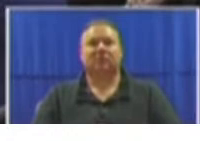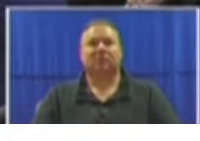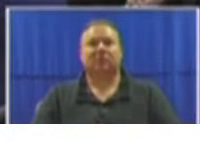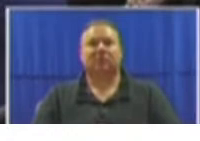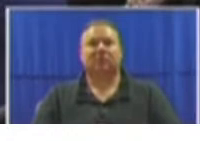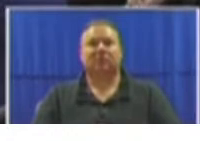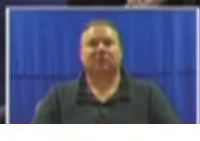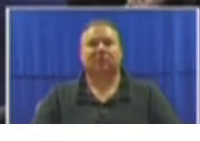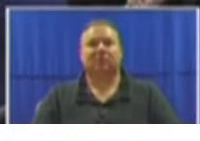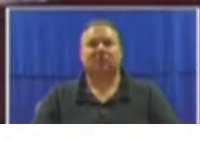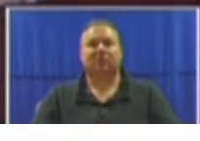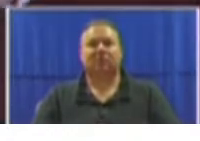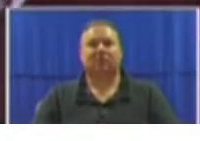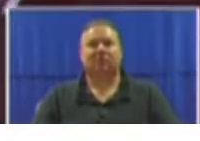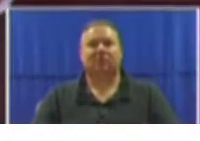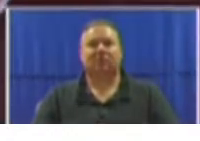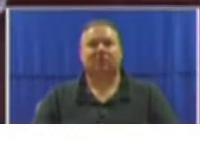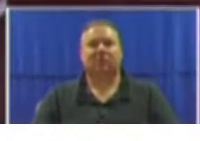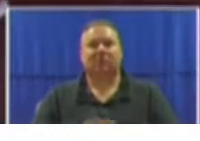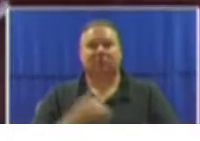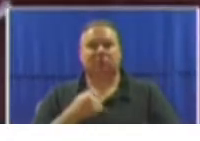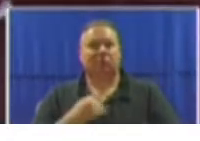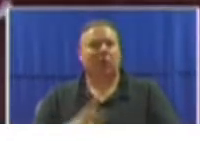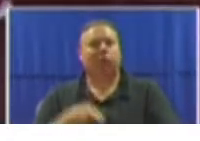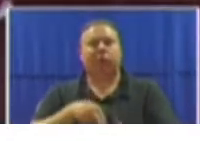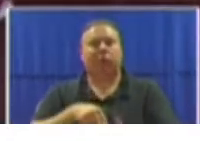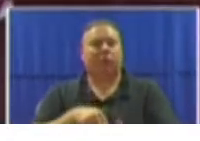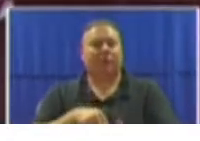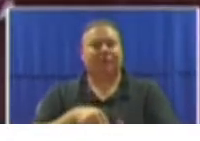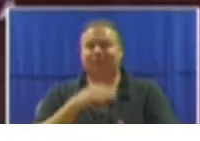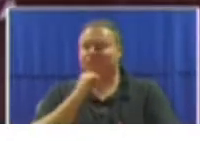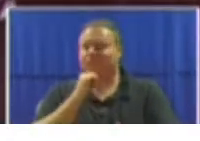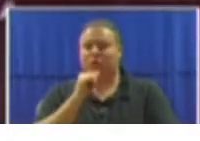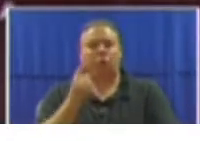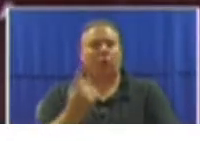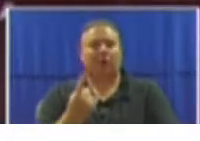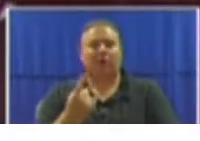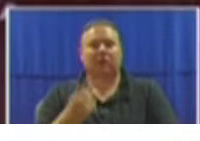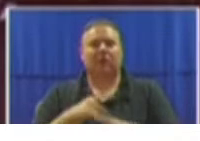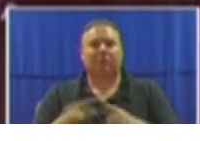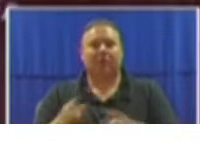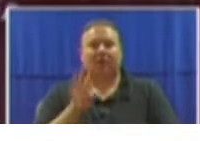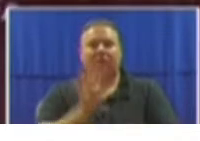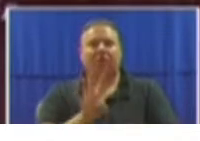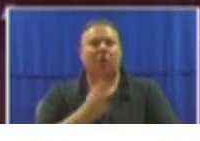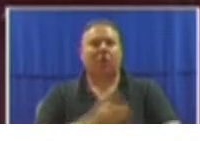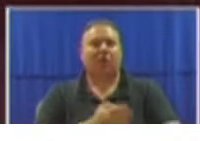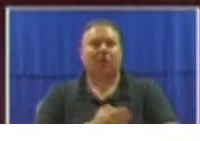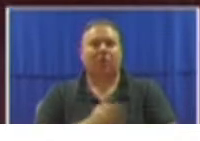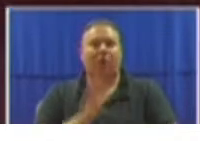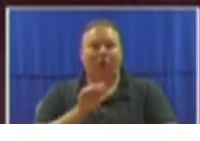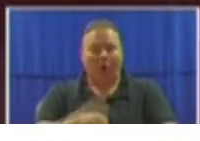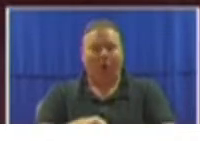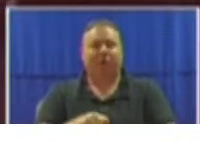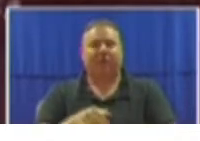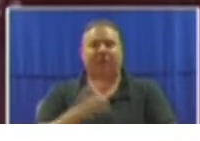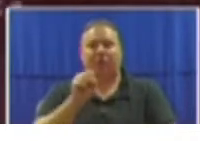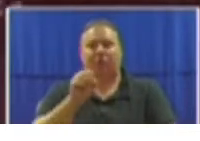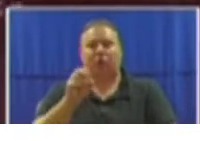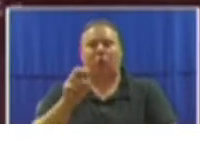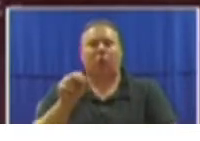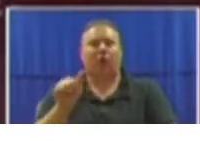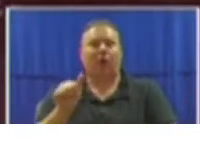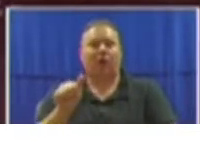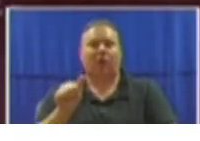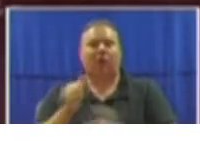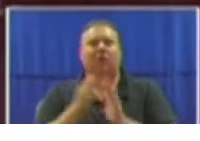I rose not once, but 4 times after the State of the Nation addresses and